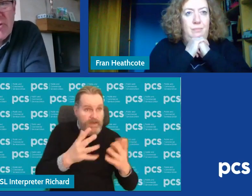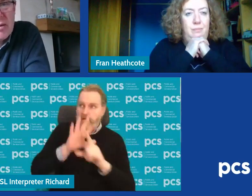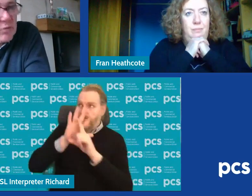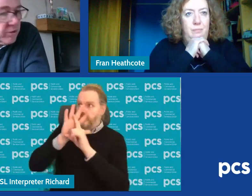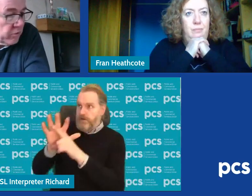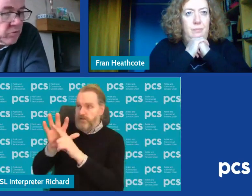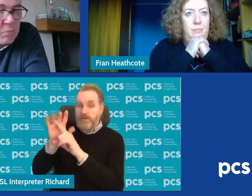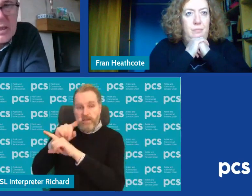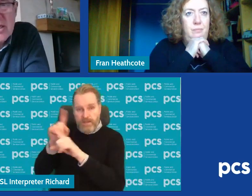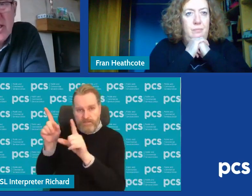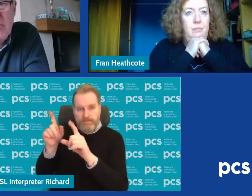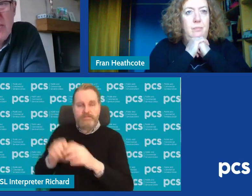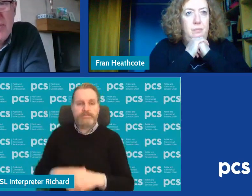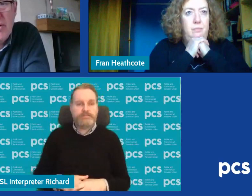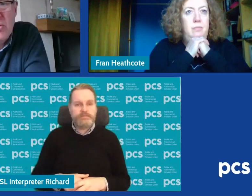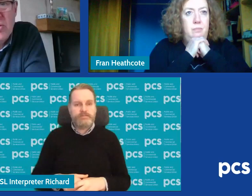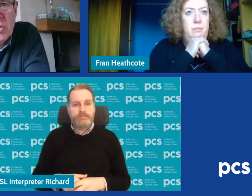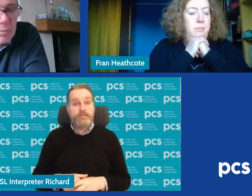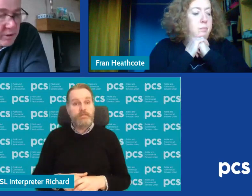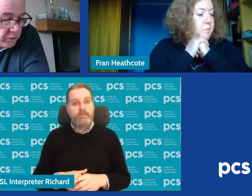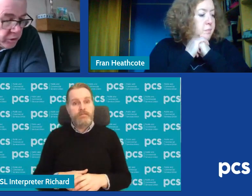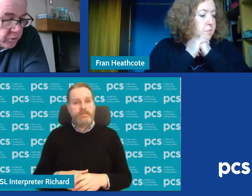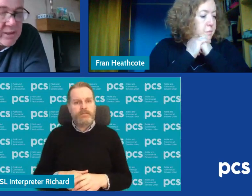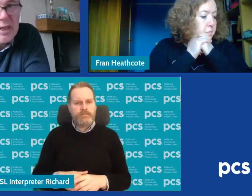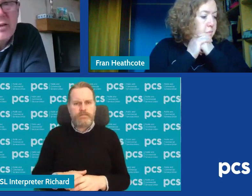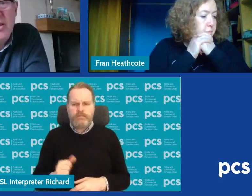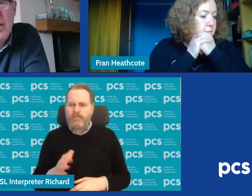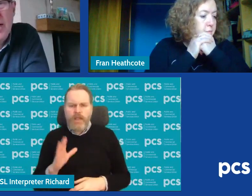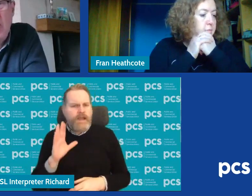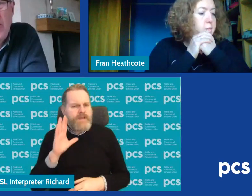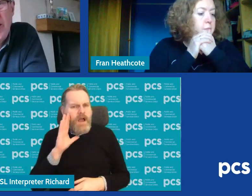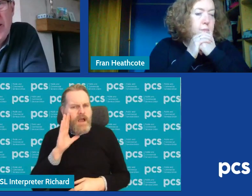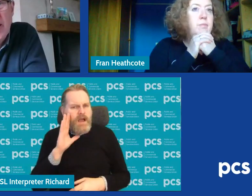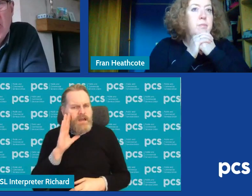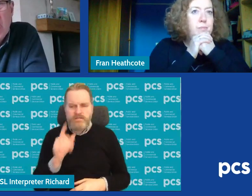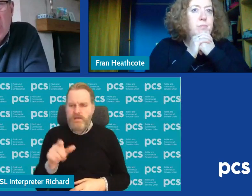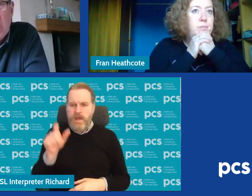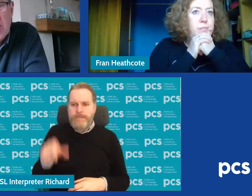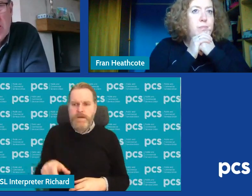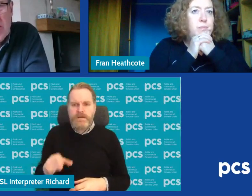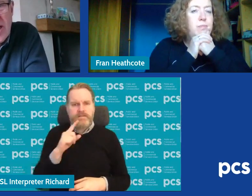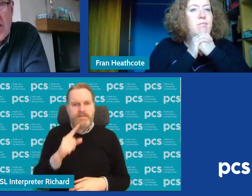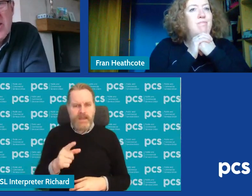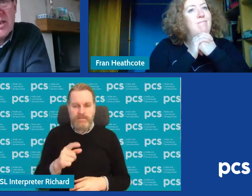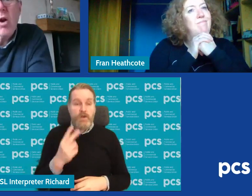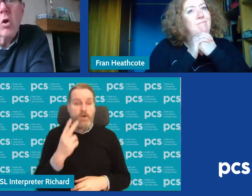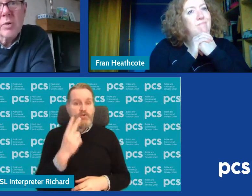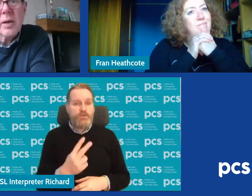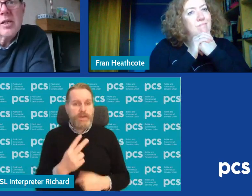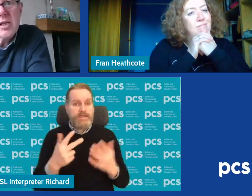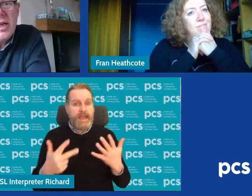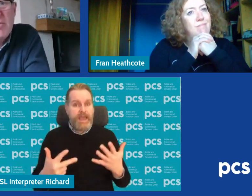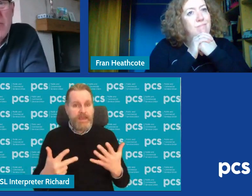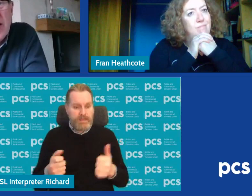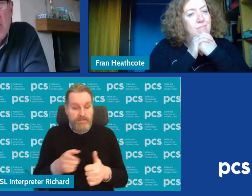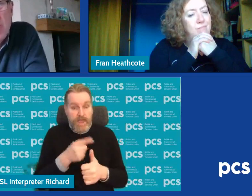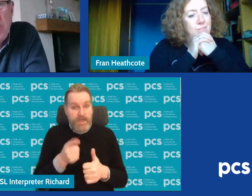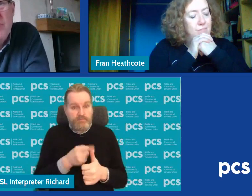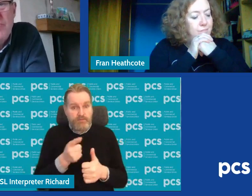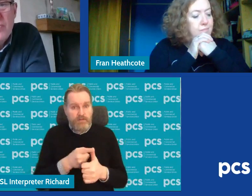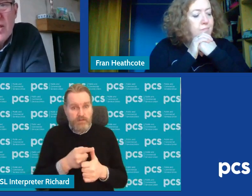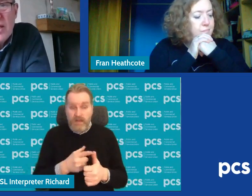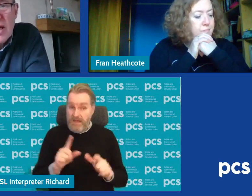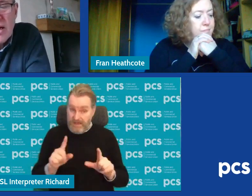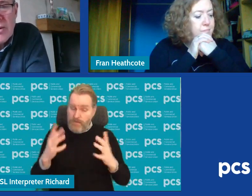thing to say, Fran, I was very pleased to hear the member who commented on the 28th and the bank holiday. Just to say the NEC had a long debate today about the